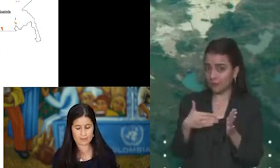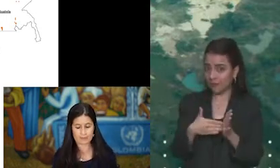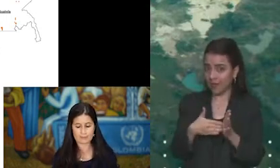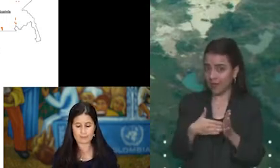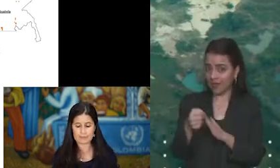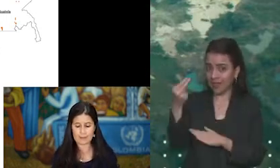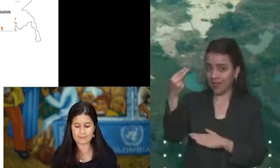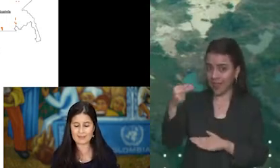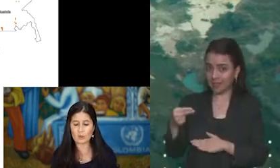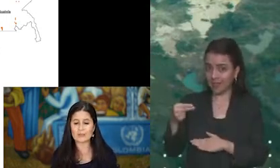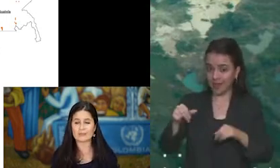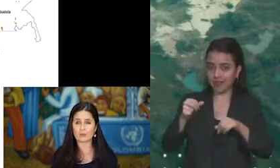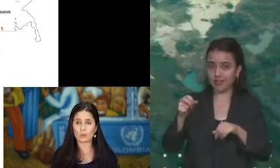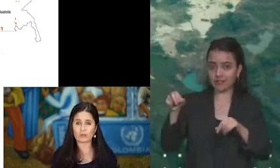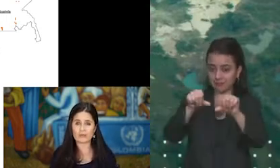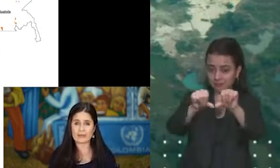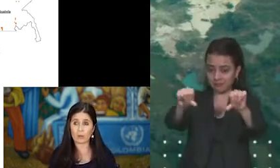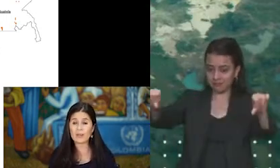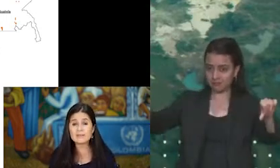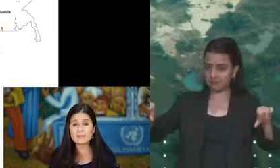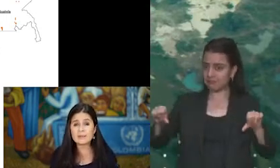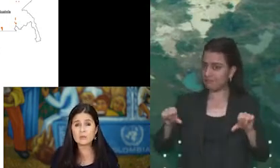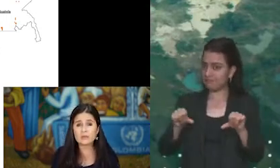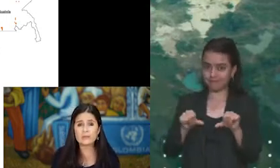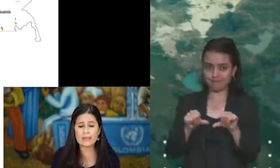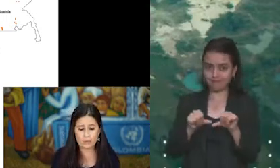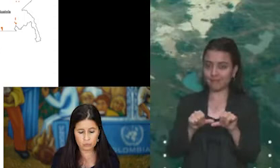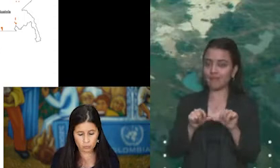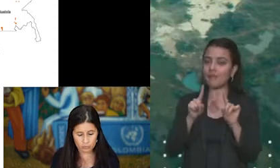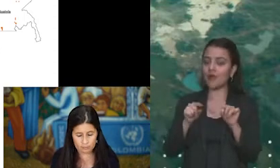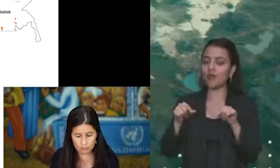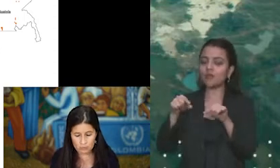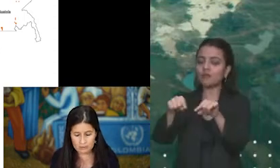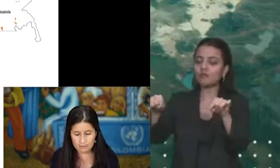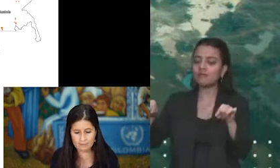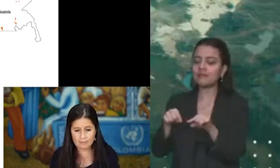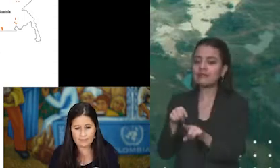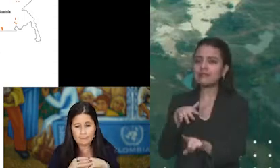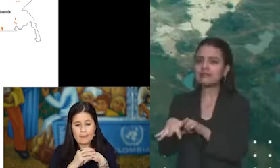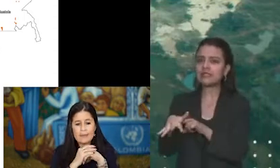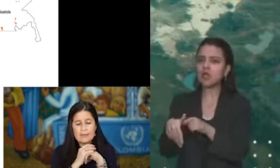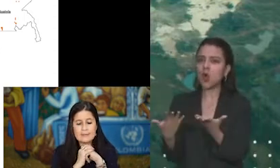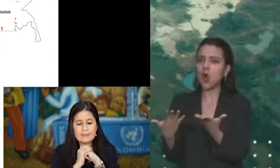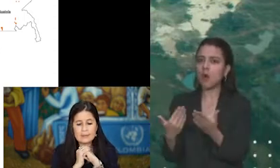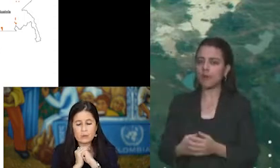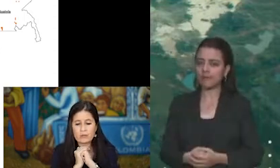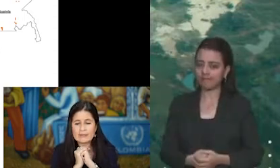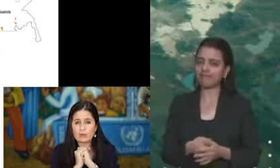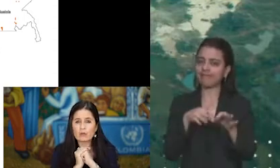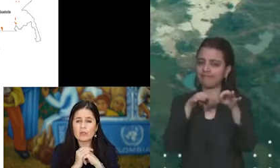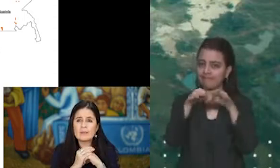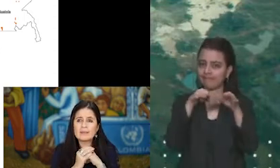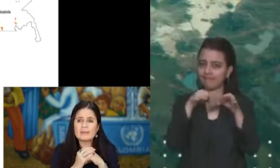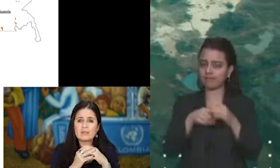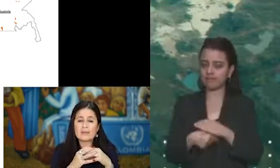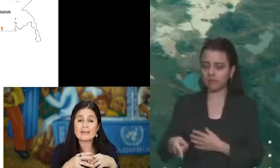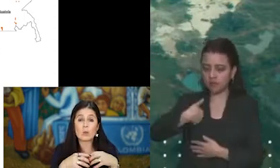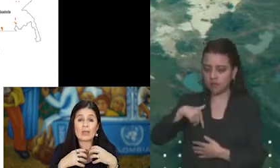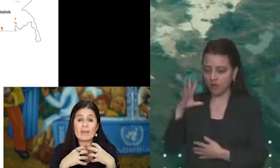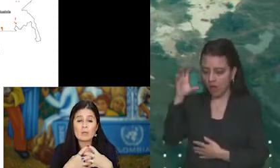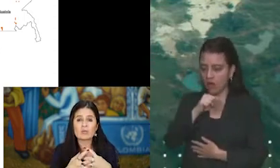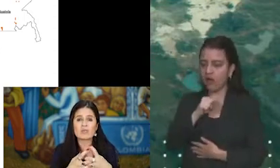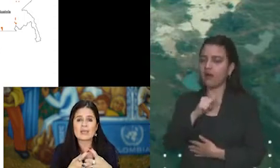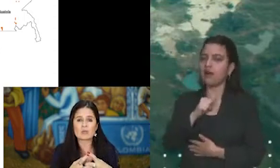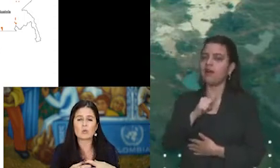detected, but rather an impacted territory. That impacted territory is an interesting concept, because it is not only what we see this year